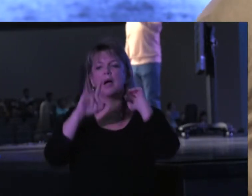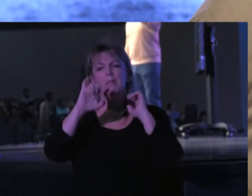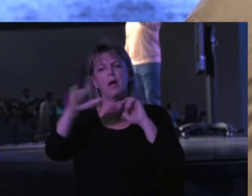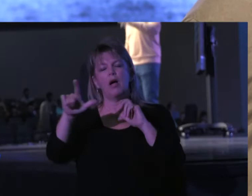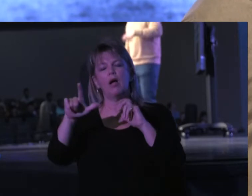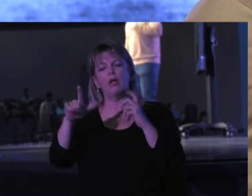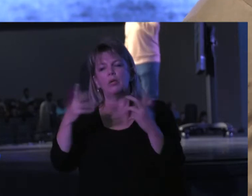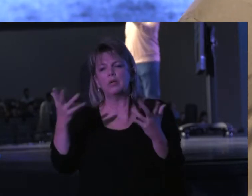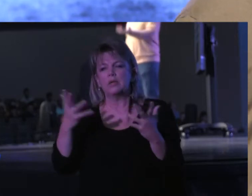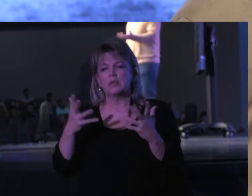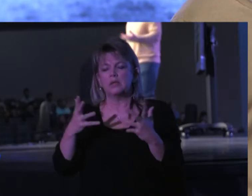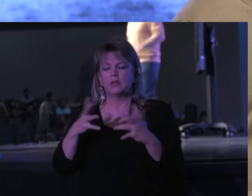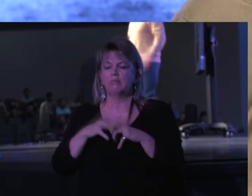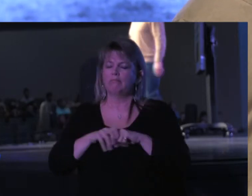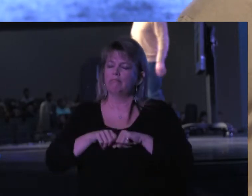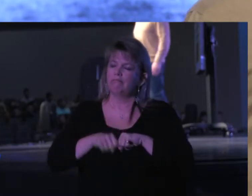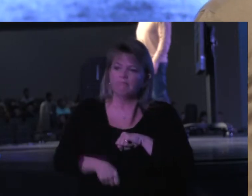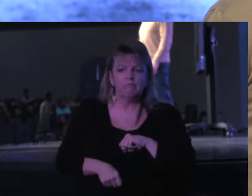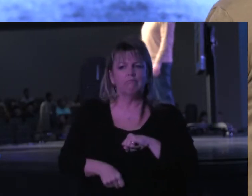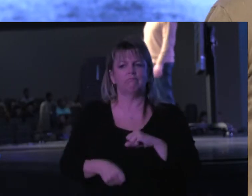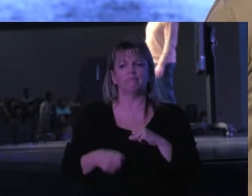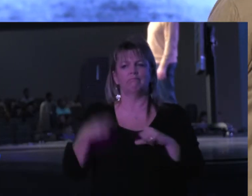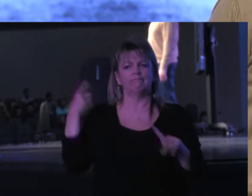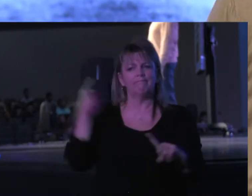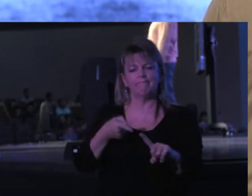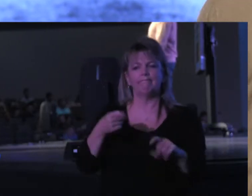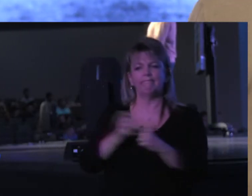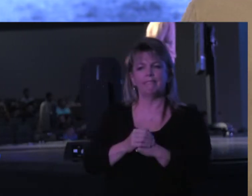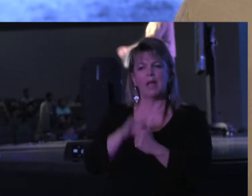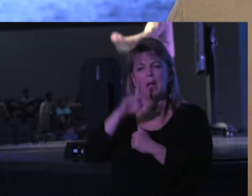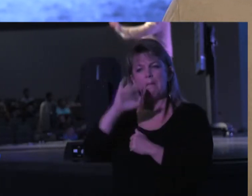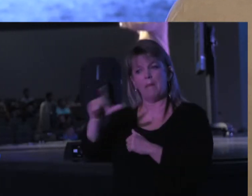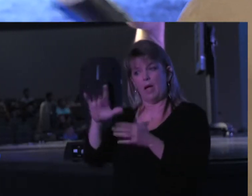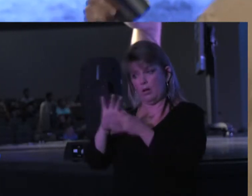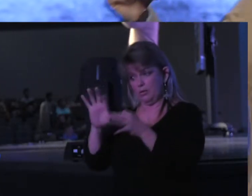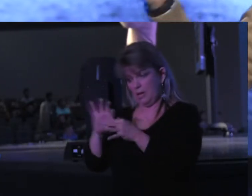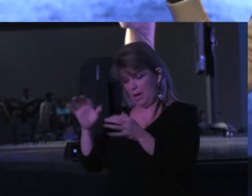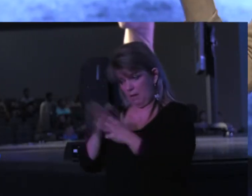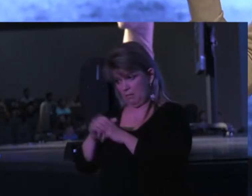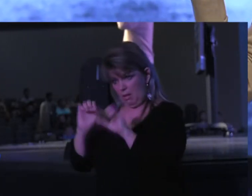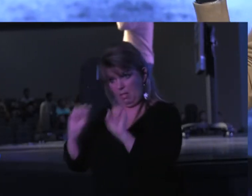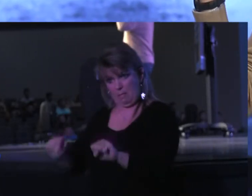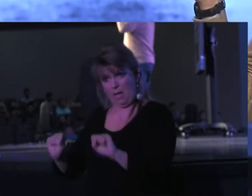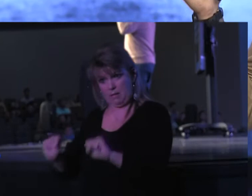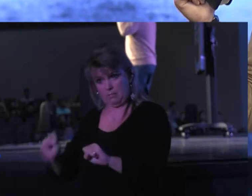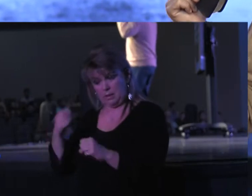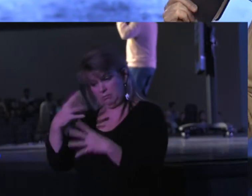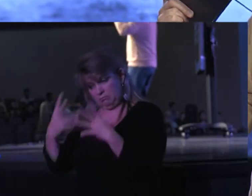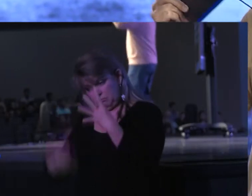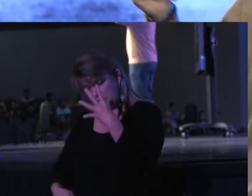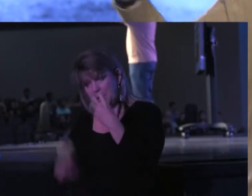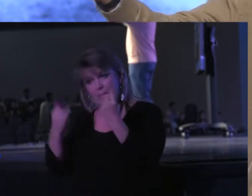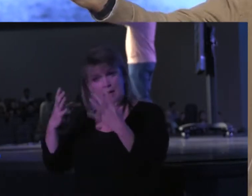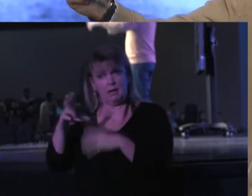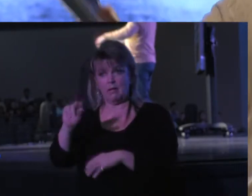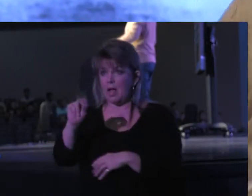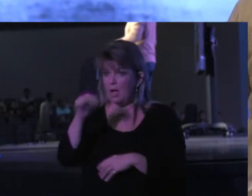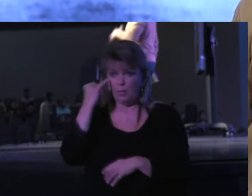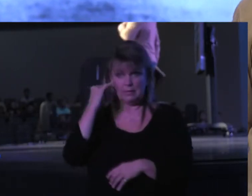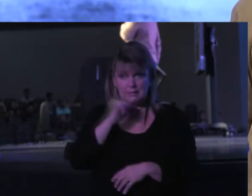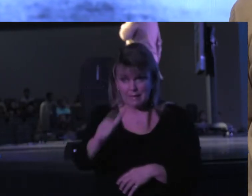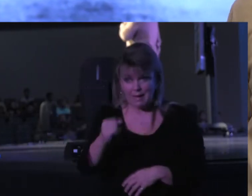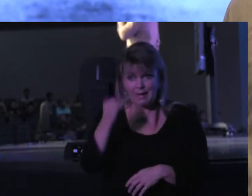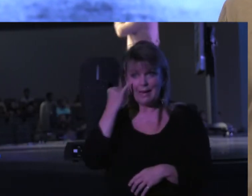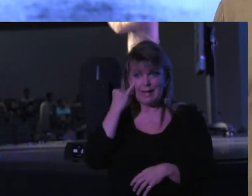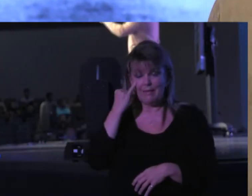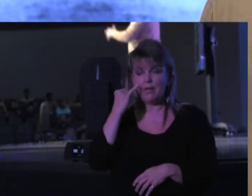so anguished over this that he said, in the realm of possibilities, though it is not, if it were,